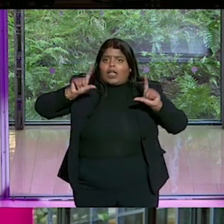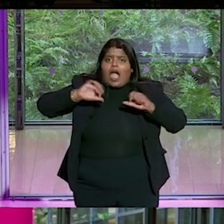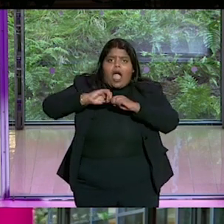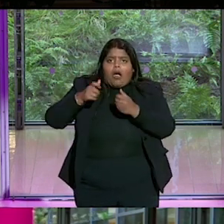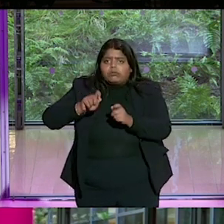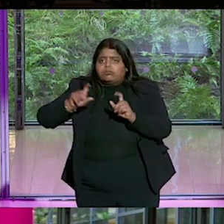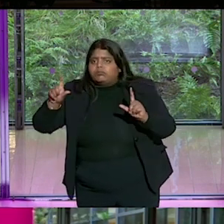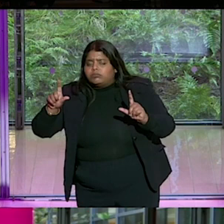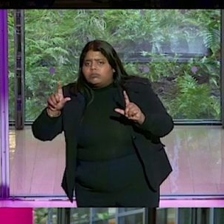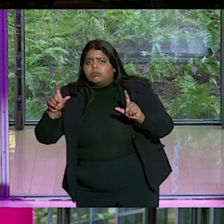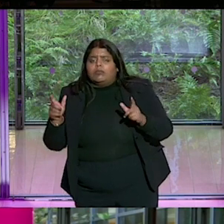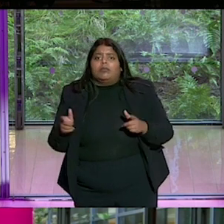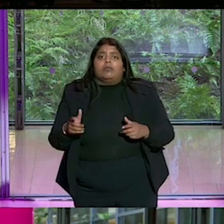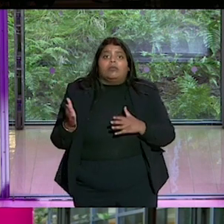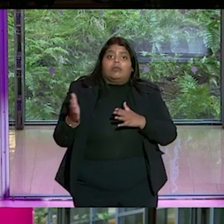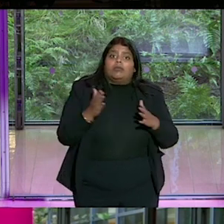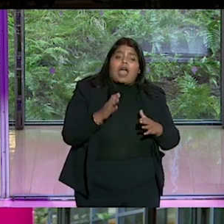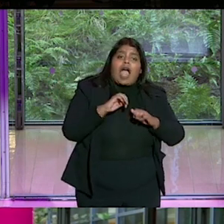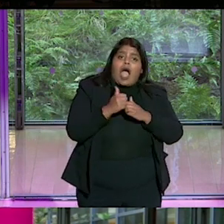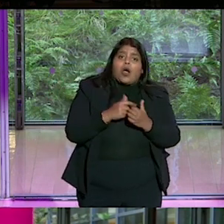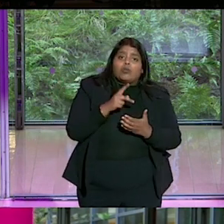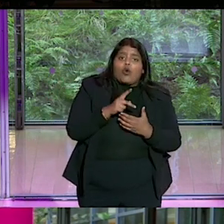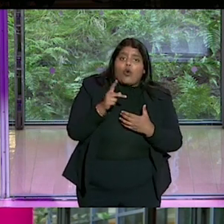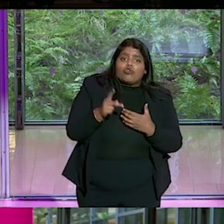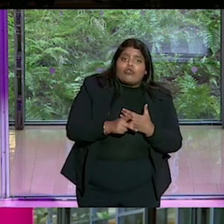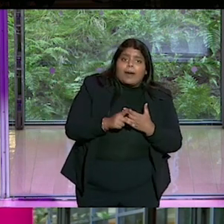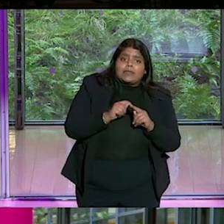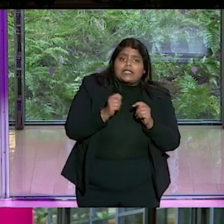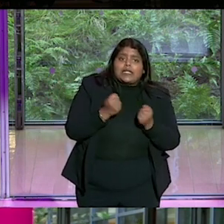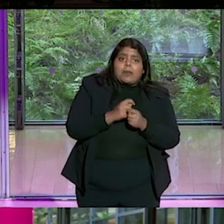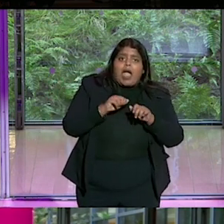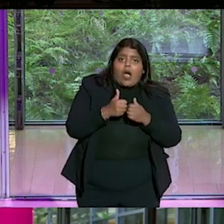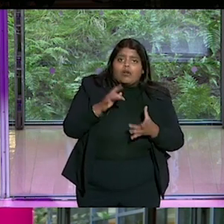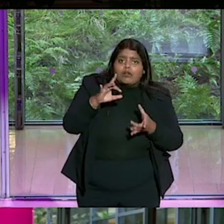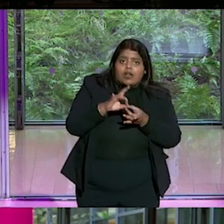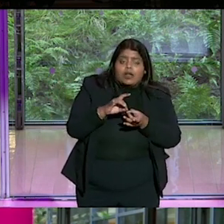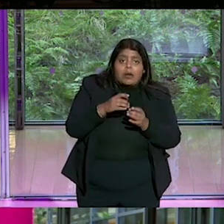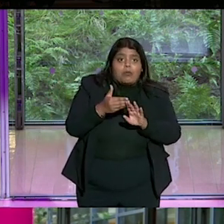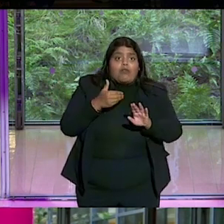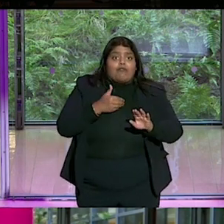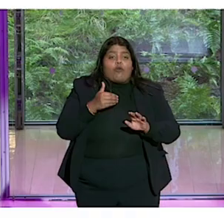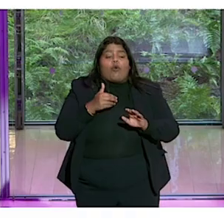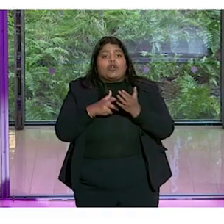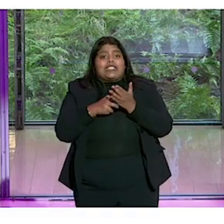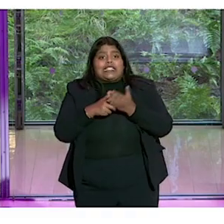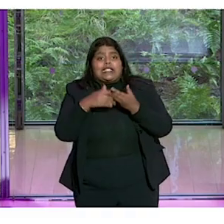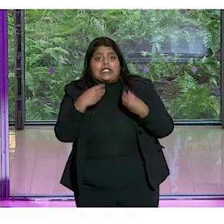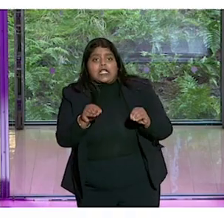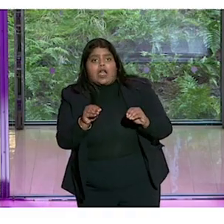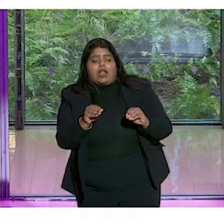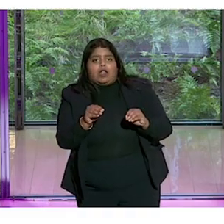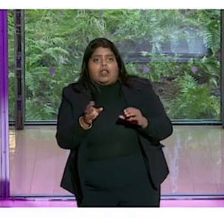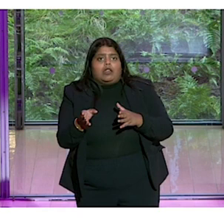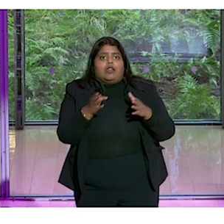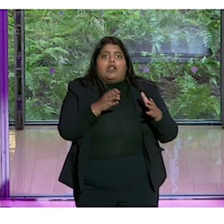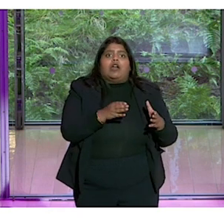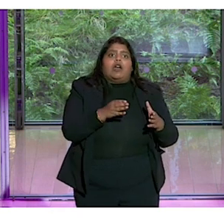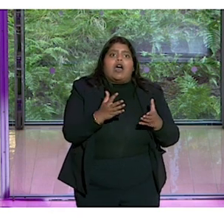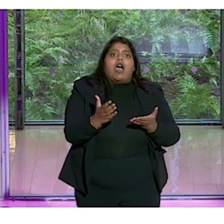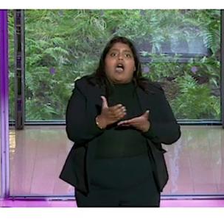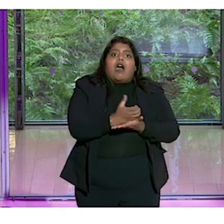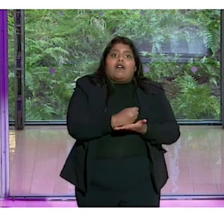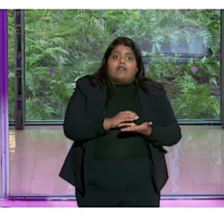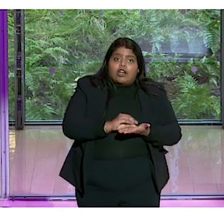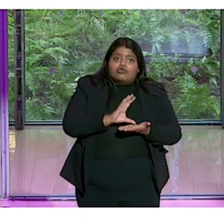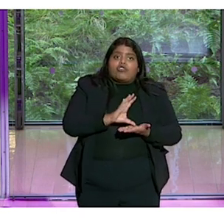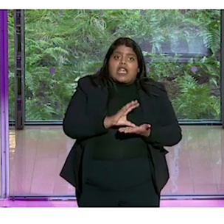programming, what programming is resonating in real time, even before tickets go on sale? For fundraising, how are